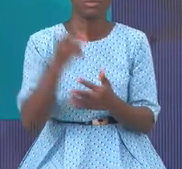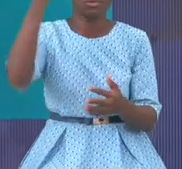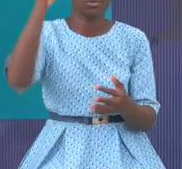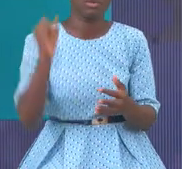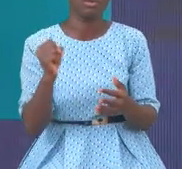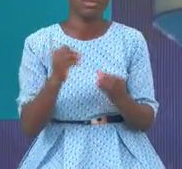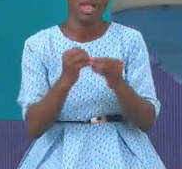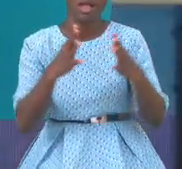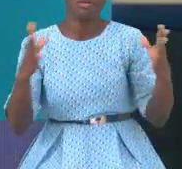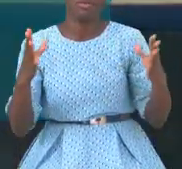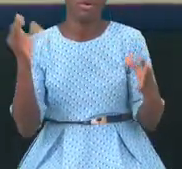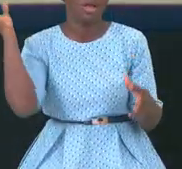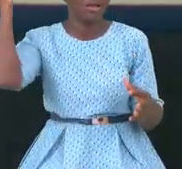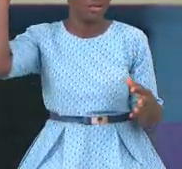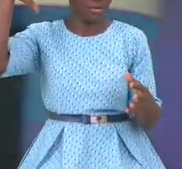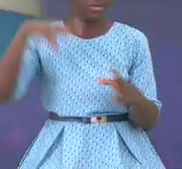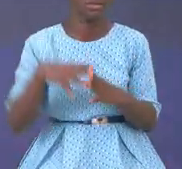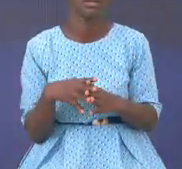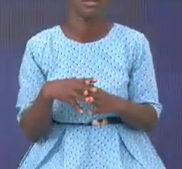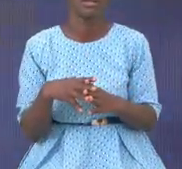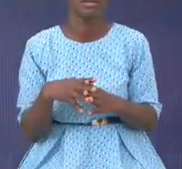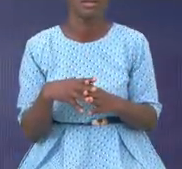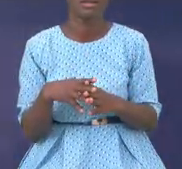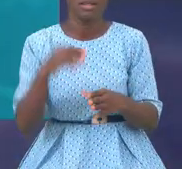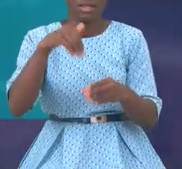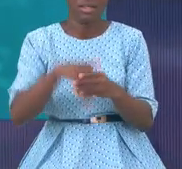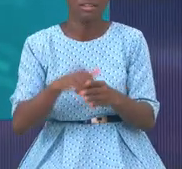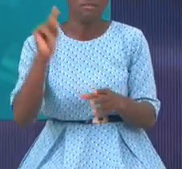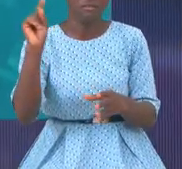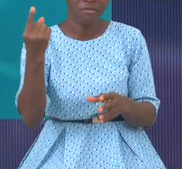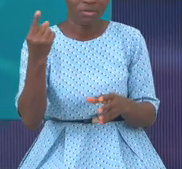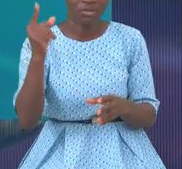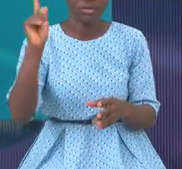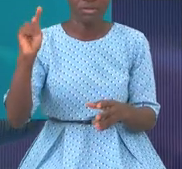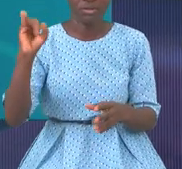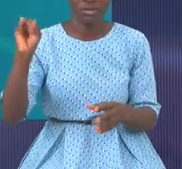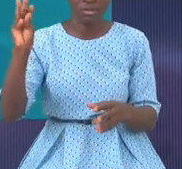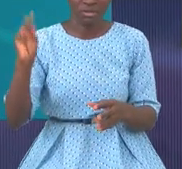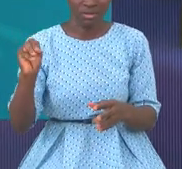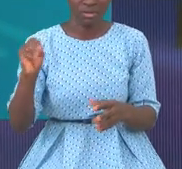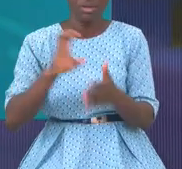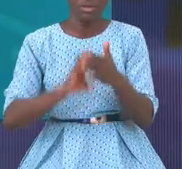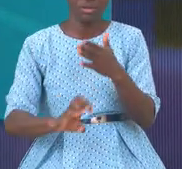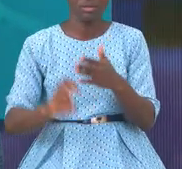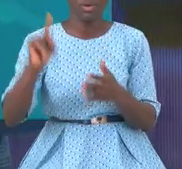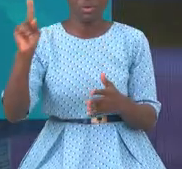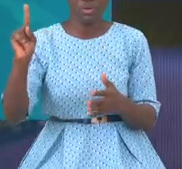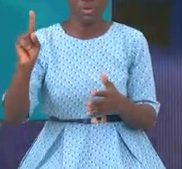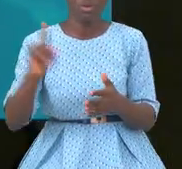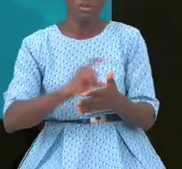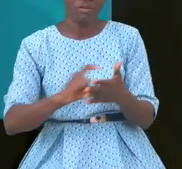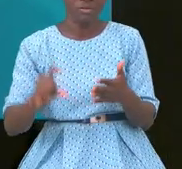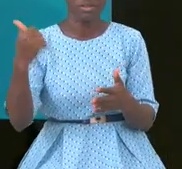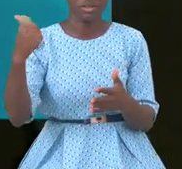looking at 1 Timothy chapter 1, and I'm reading from verse 13. 1 Timothy chapter